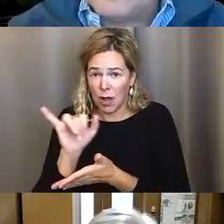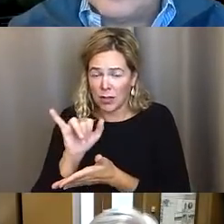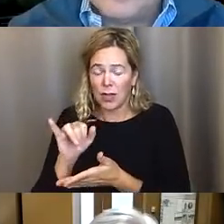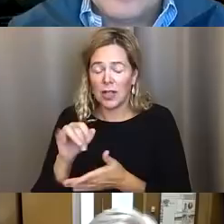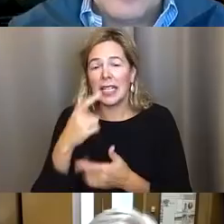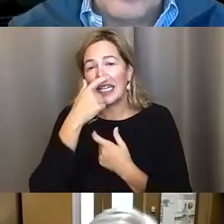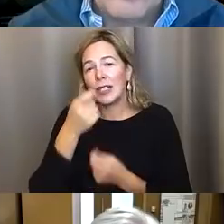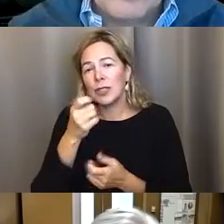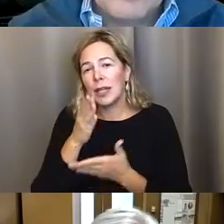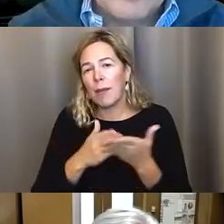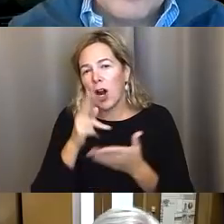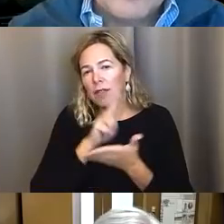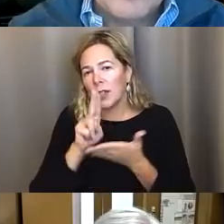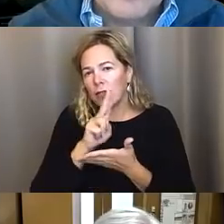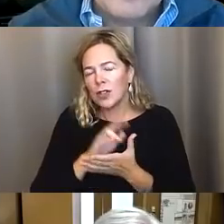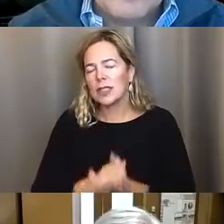university.